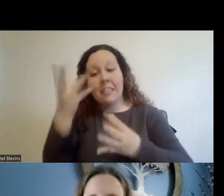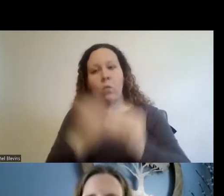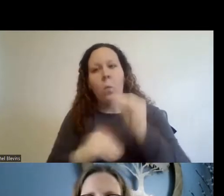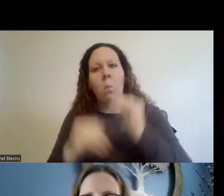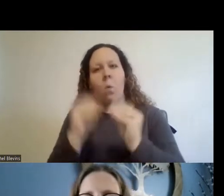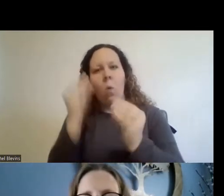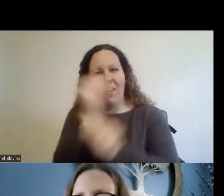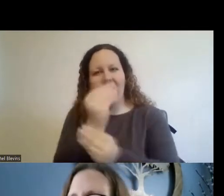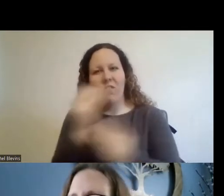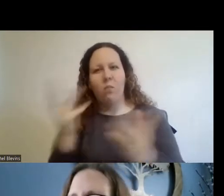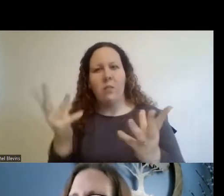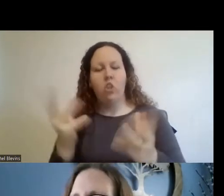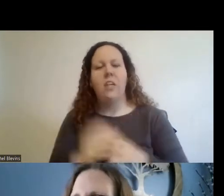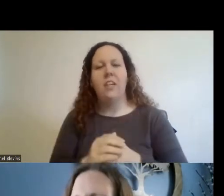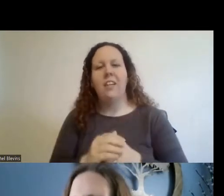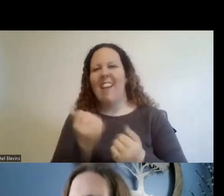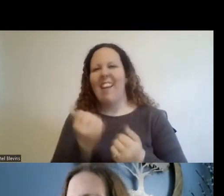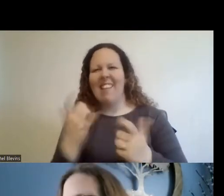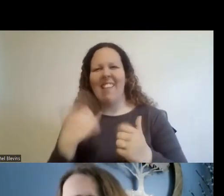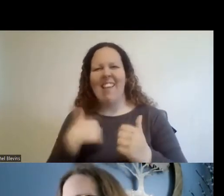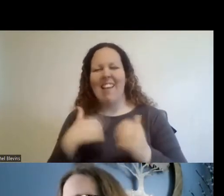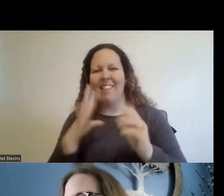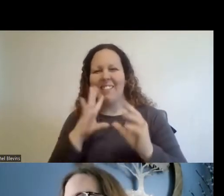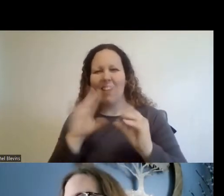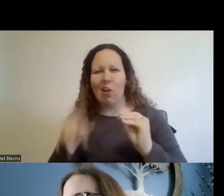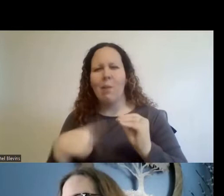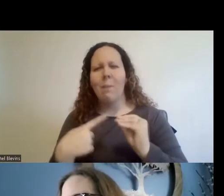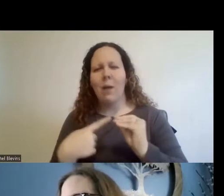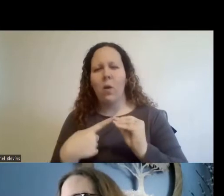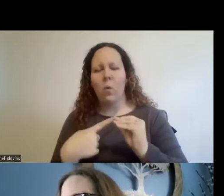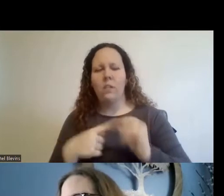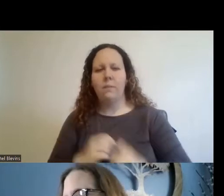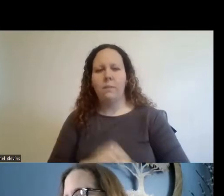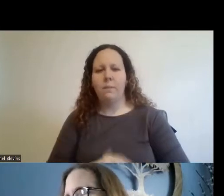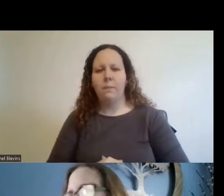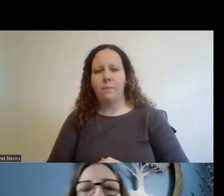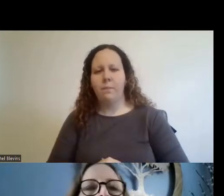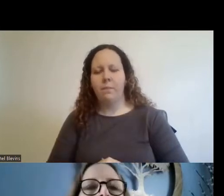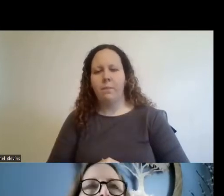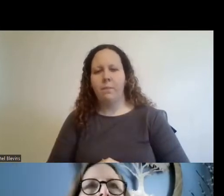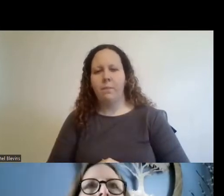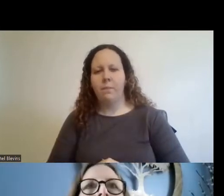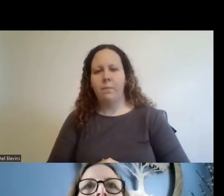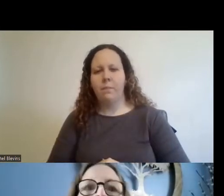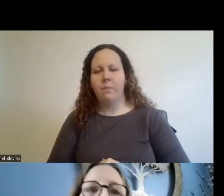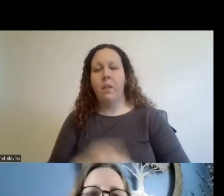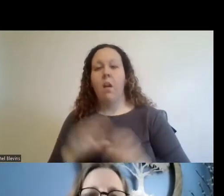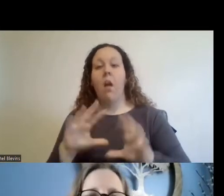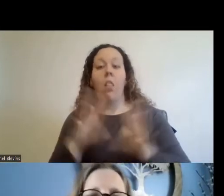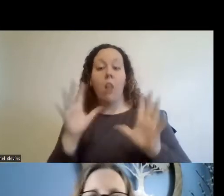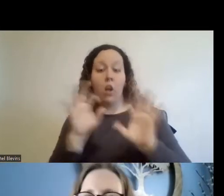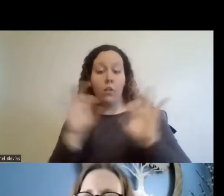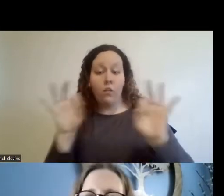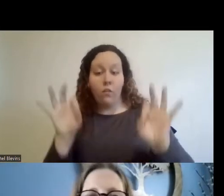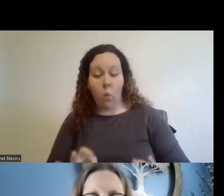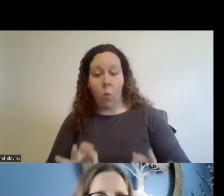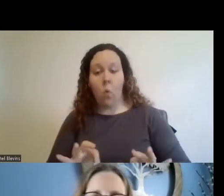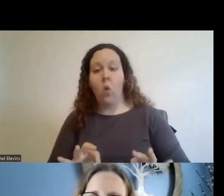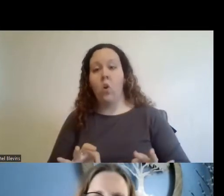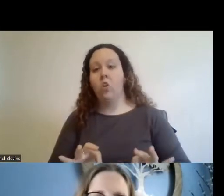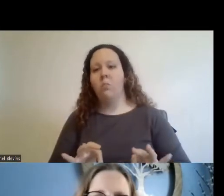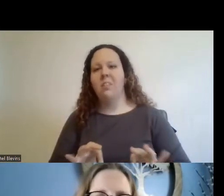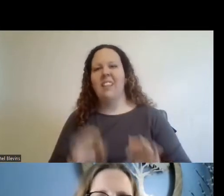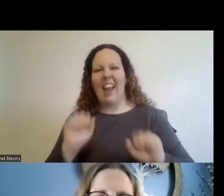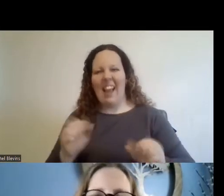that I talk about. There's a lot of forms and things that I can give you that I